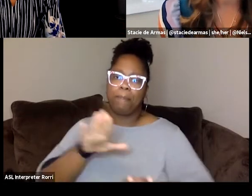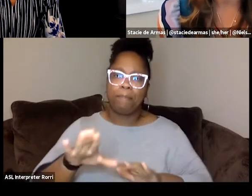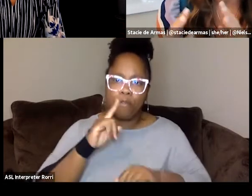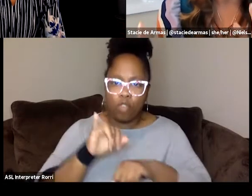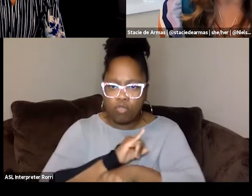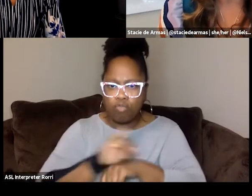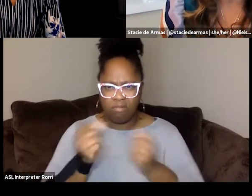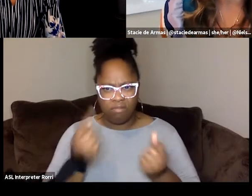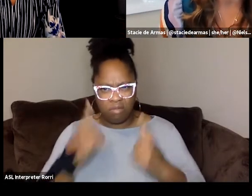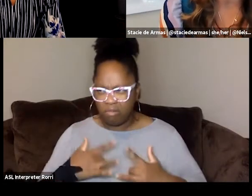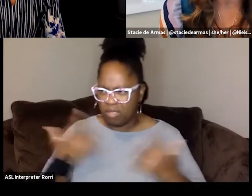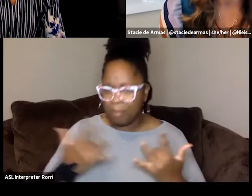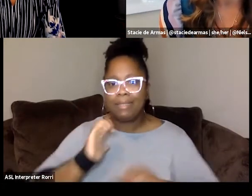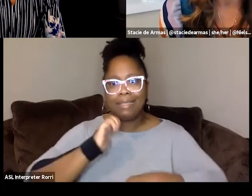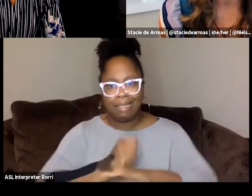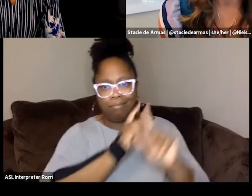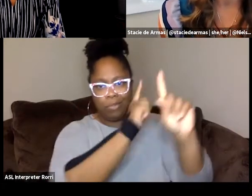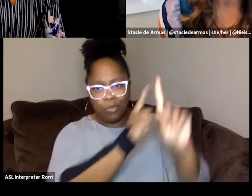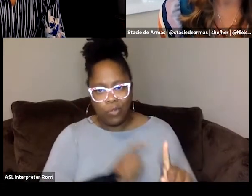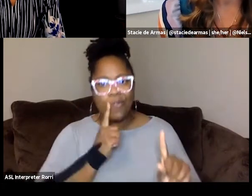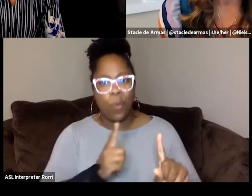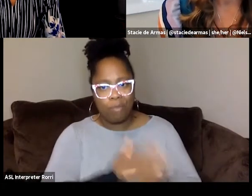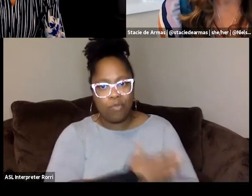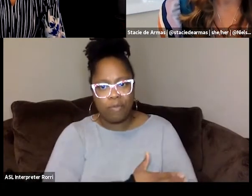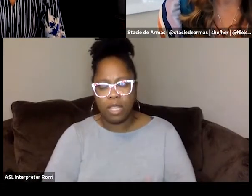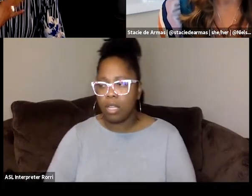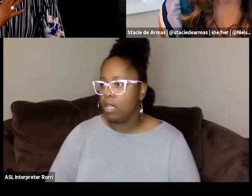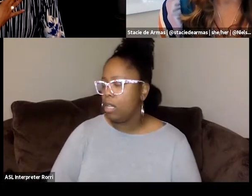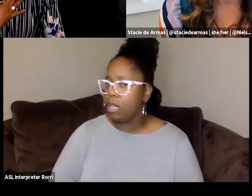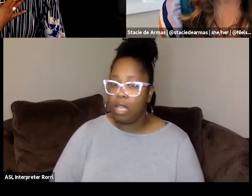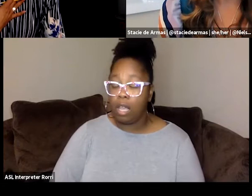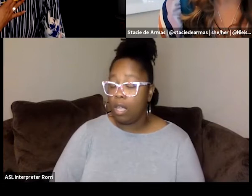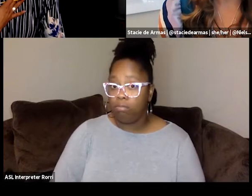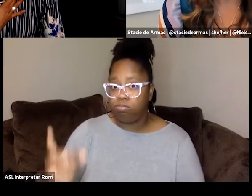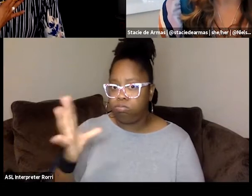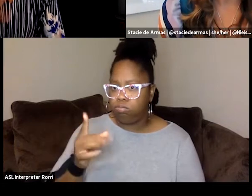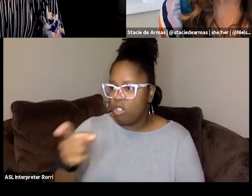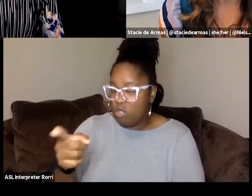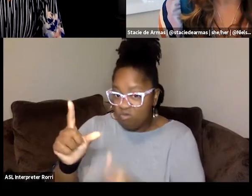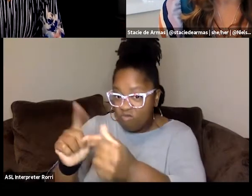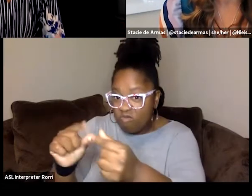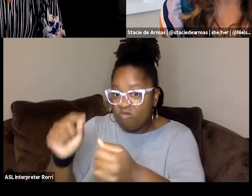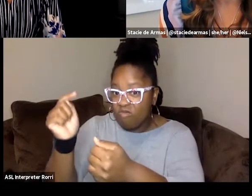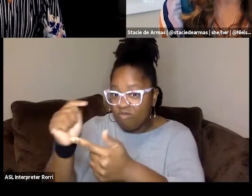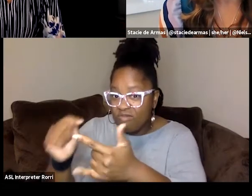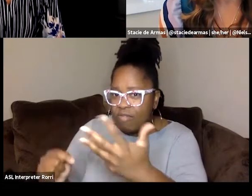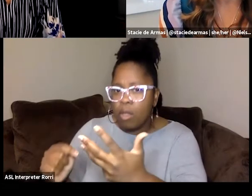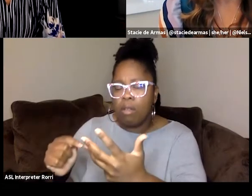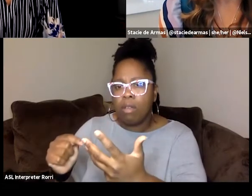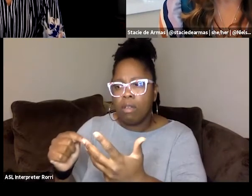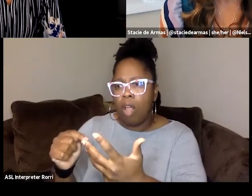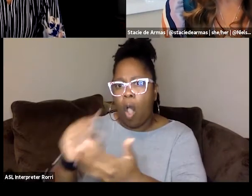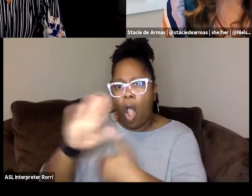they're at and setting some benchmarks for improvement. That is, like you say all of that, and the genres in which